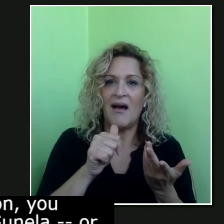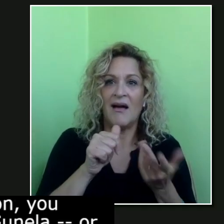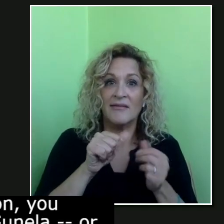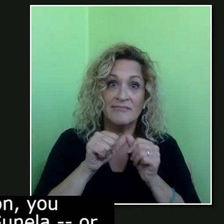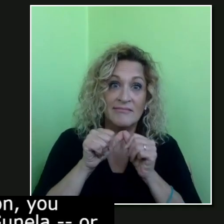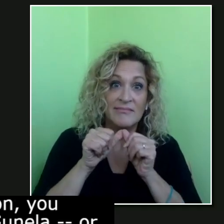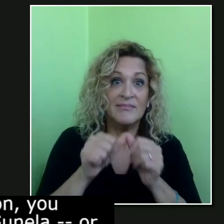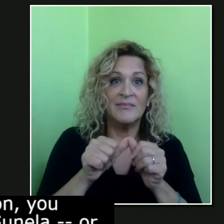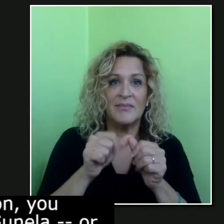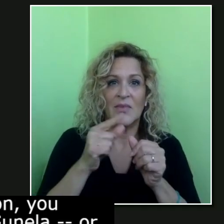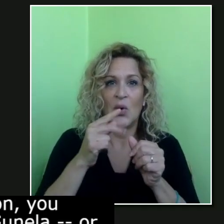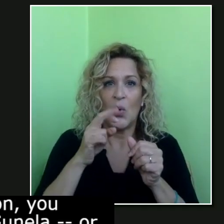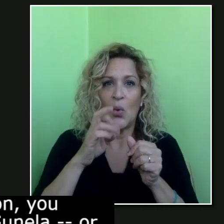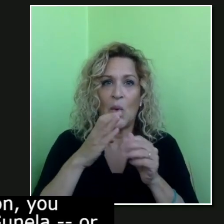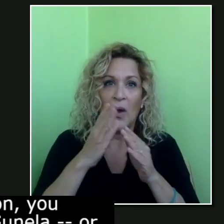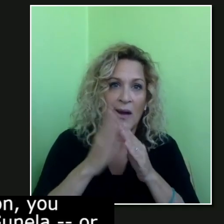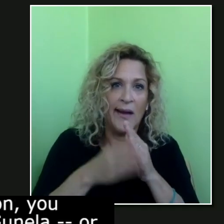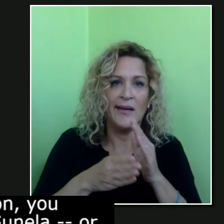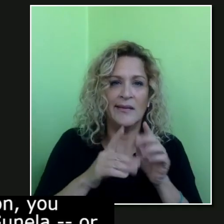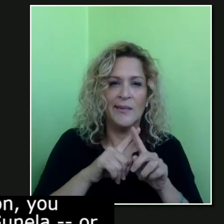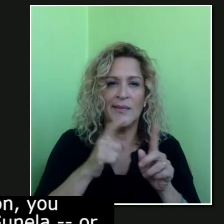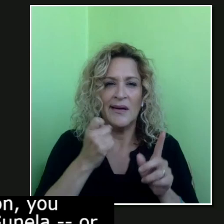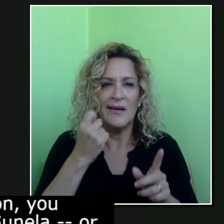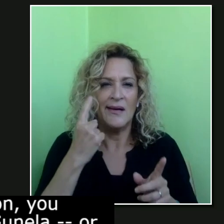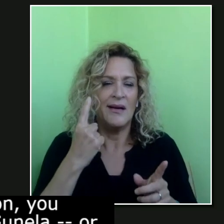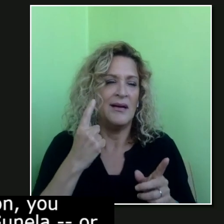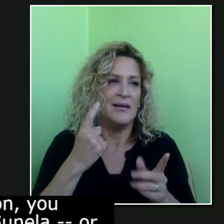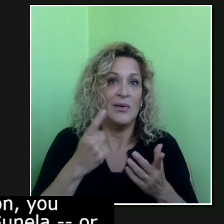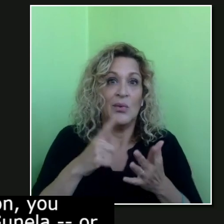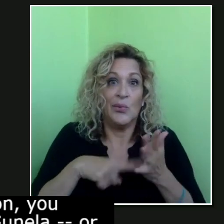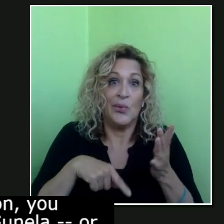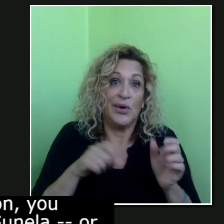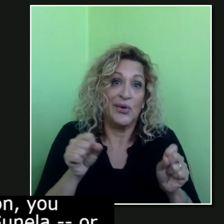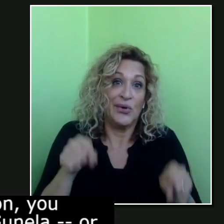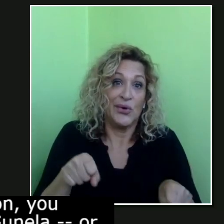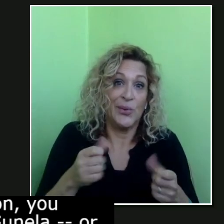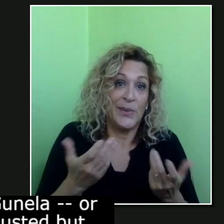exhaustive. But then again, what could be? So